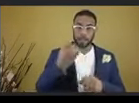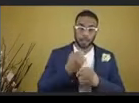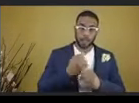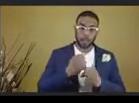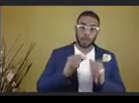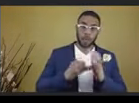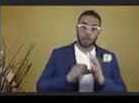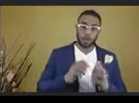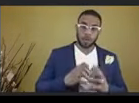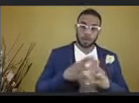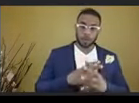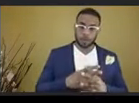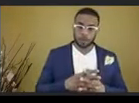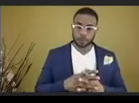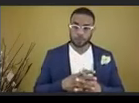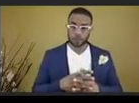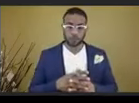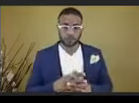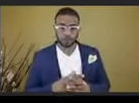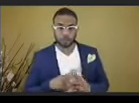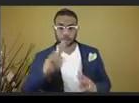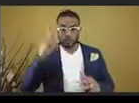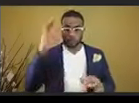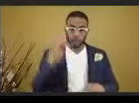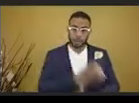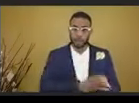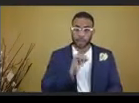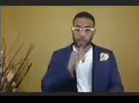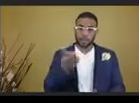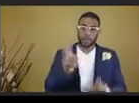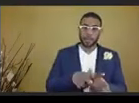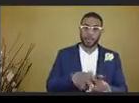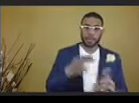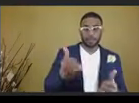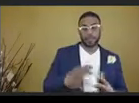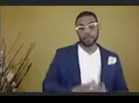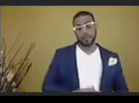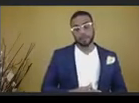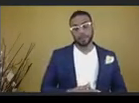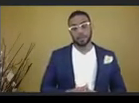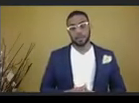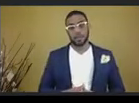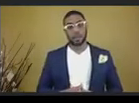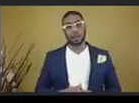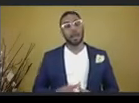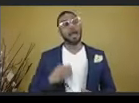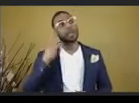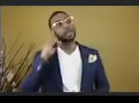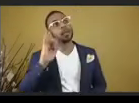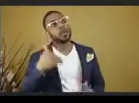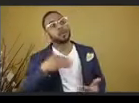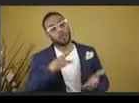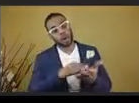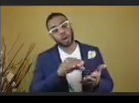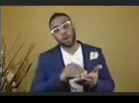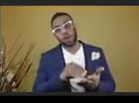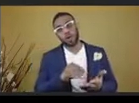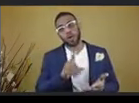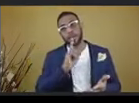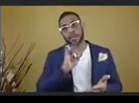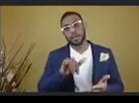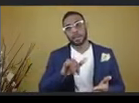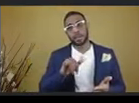build and wield political power that has to be applied today? I think that what we've learned is that